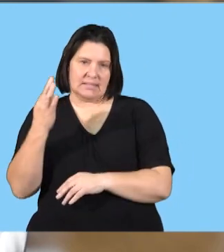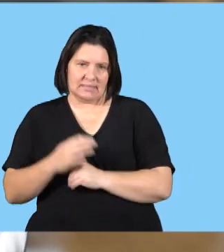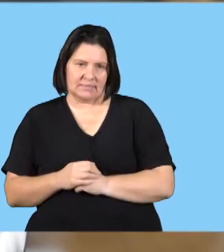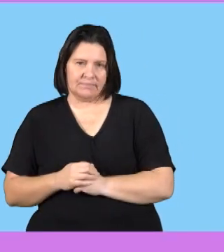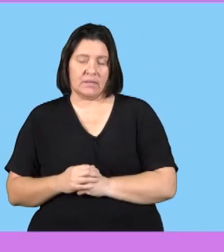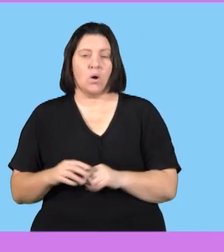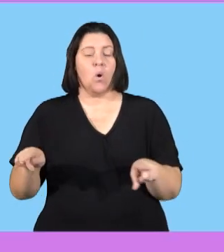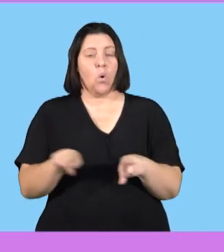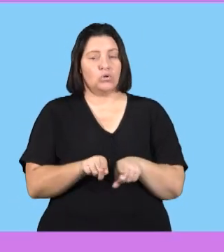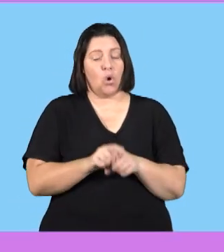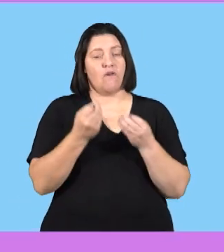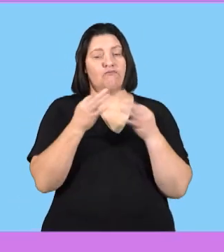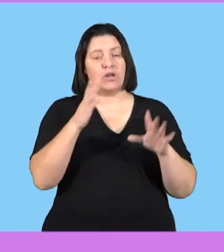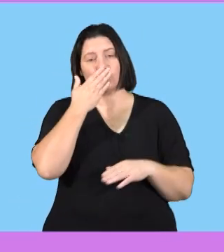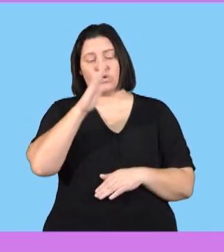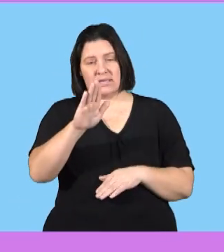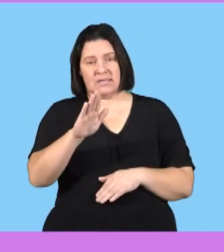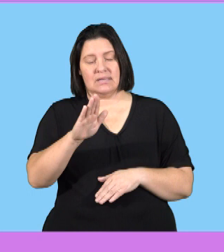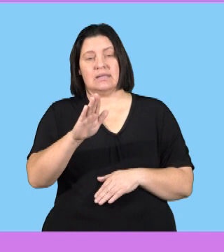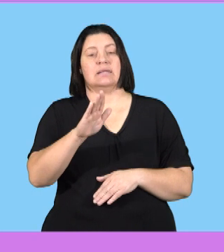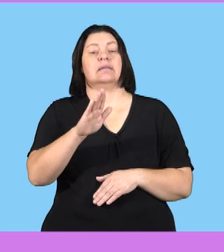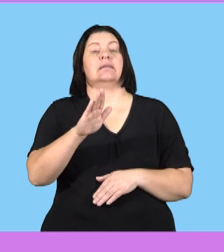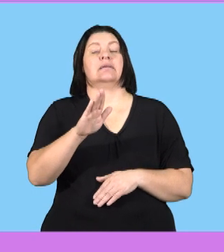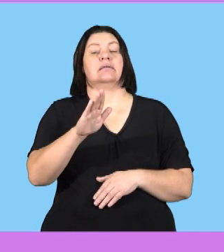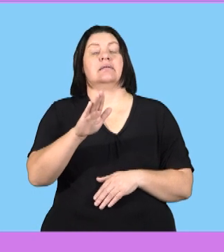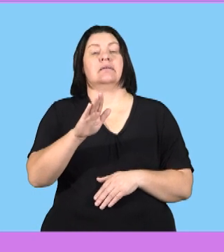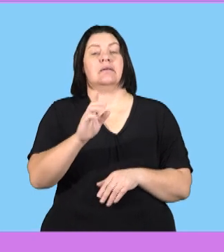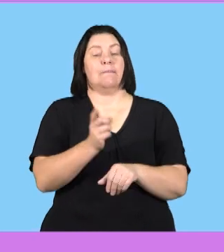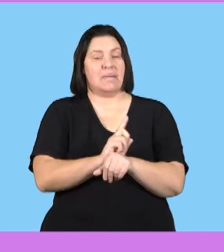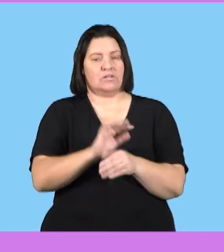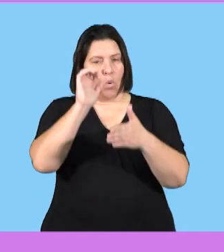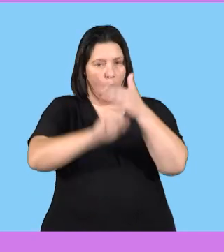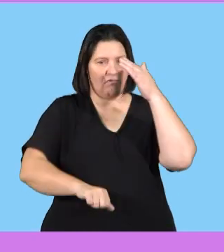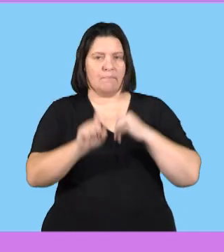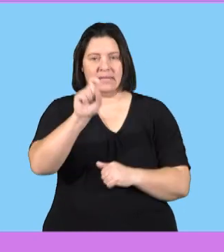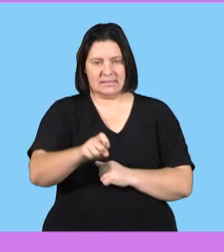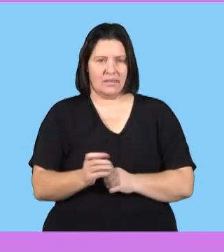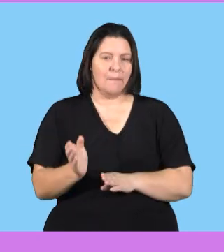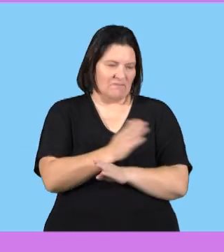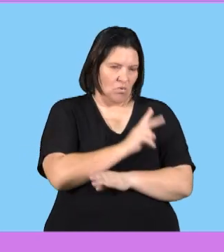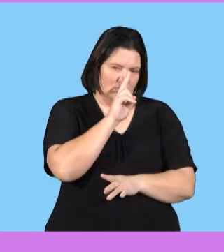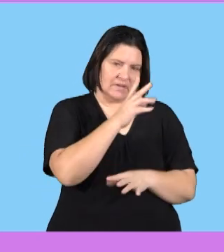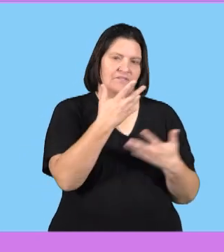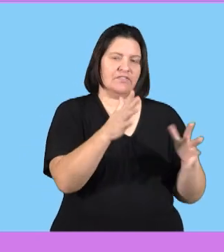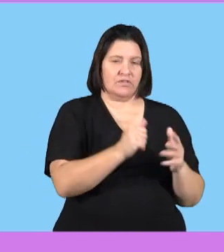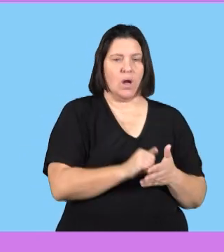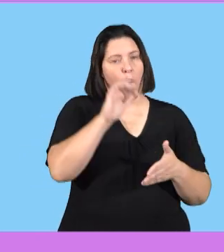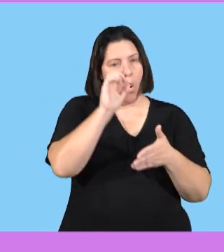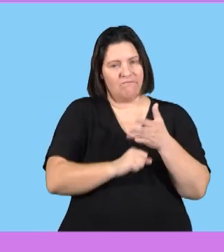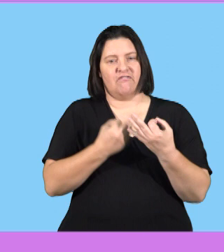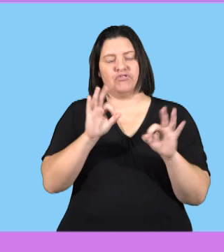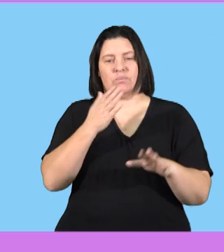minutes. Also important here, 3 minutes must be subtracted, right? As we've seen in the sums that we did, remember